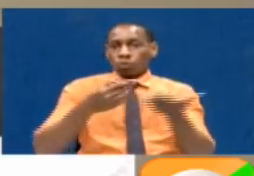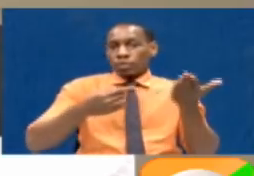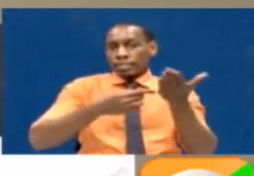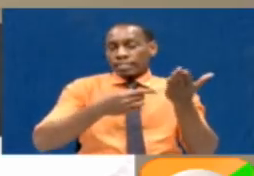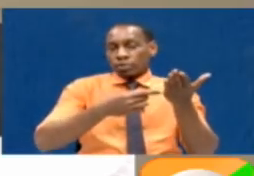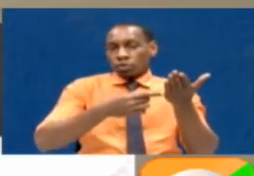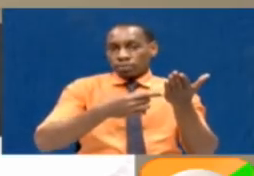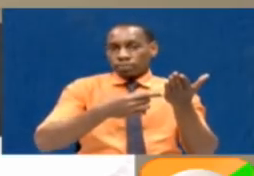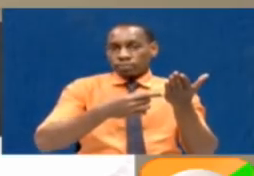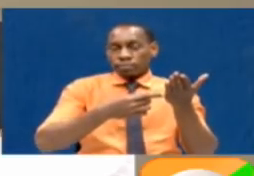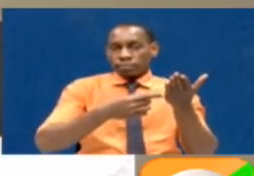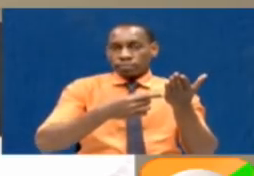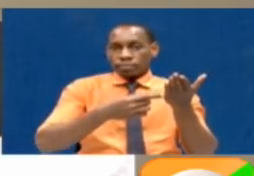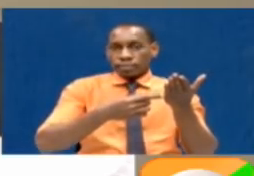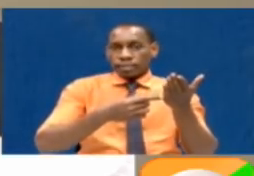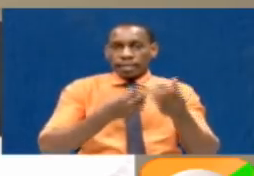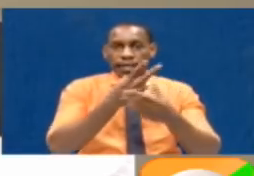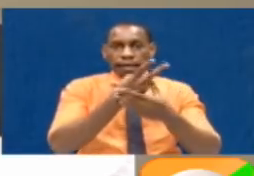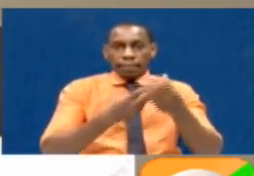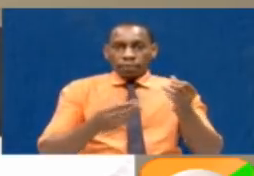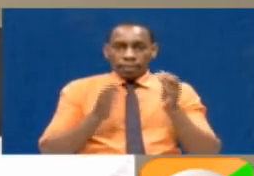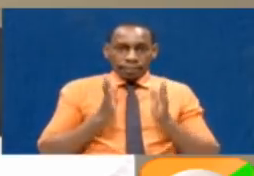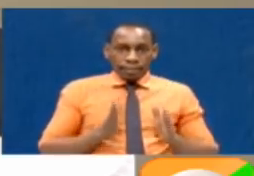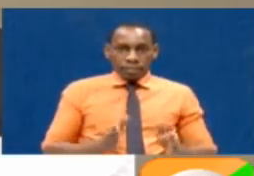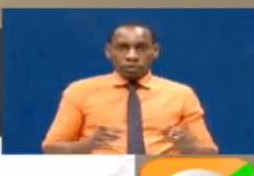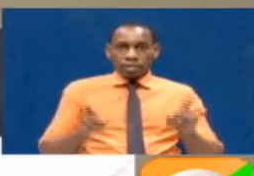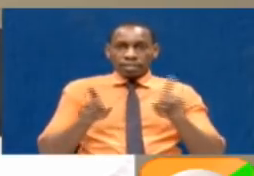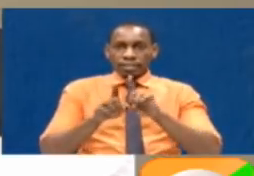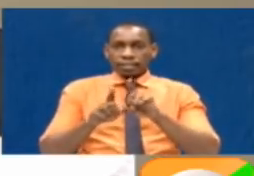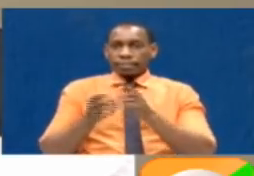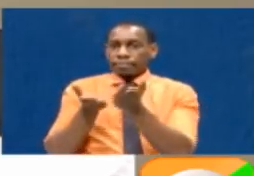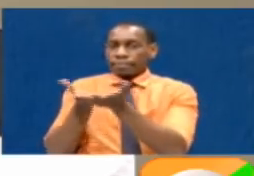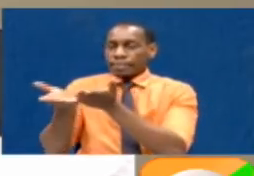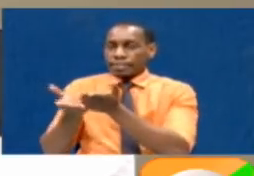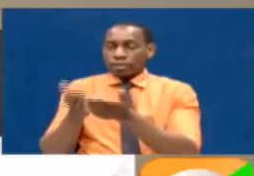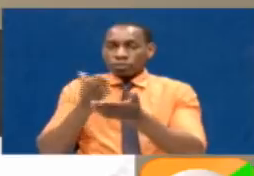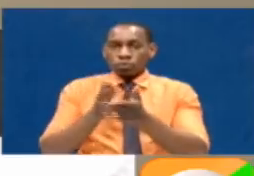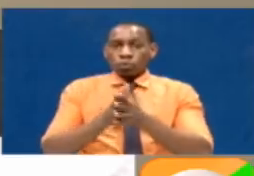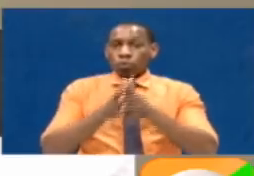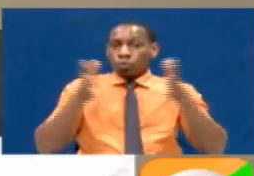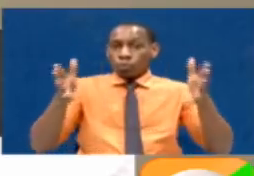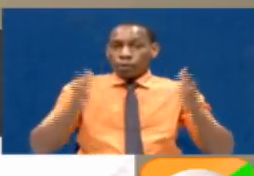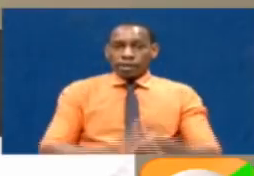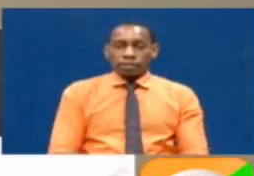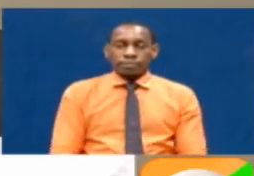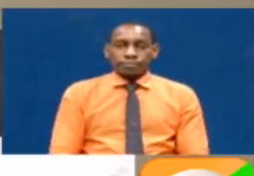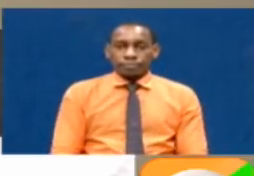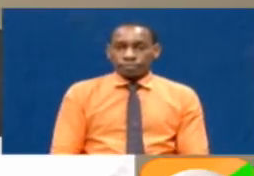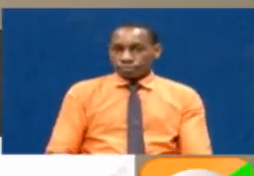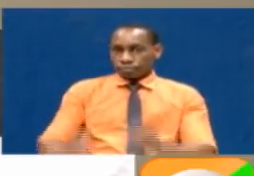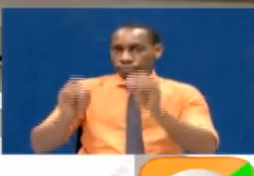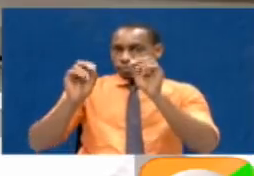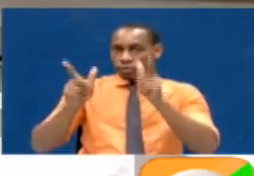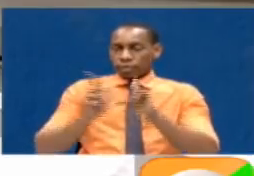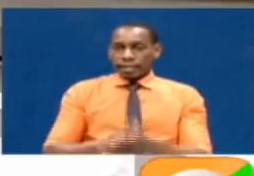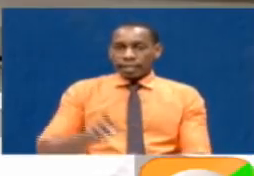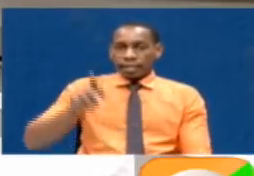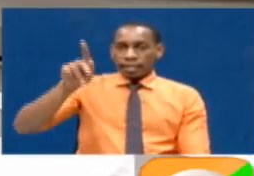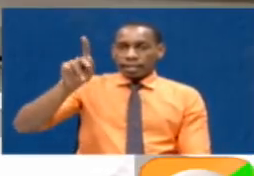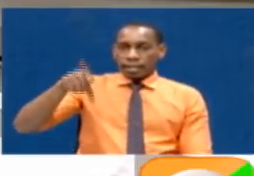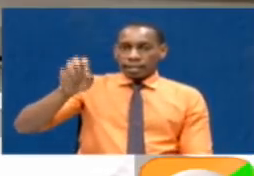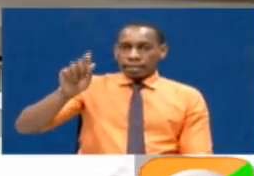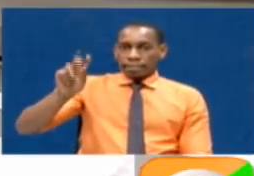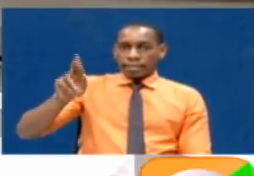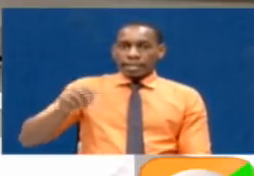digital, on both at a personal but also in business, is significant. All right, Peter, for those who don't know